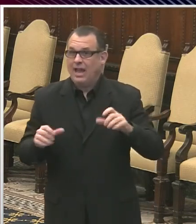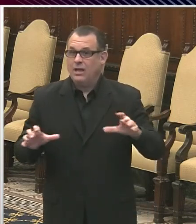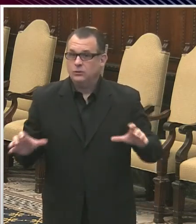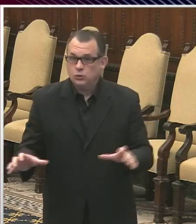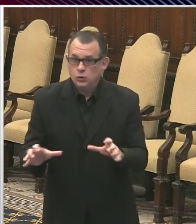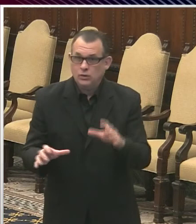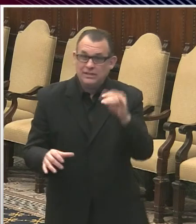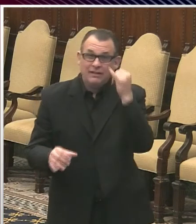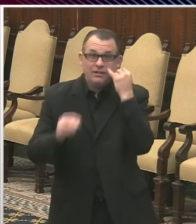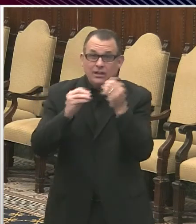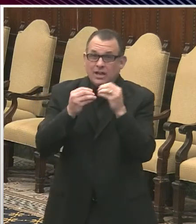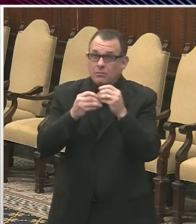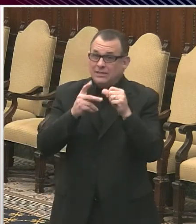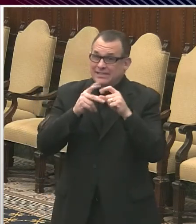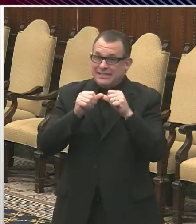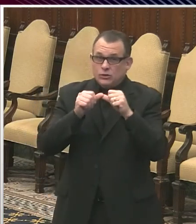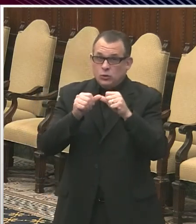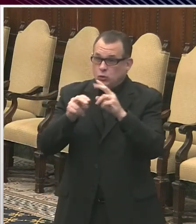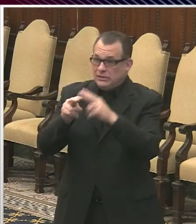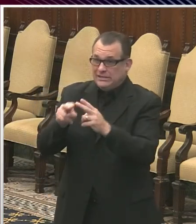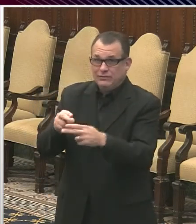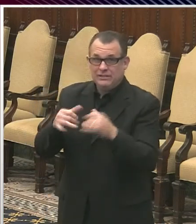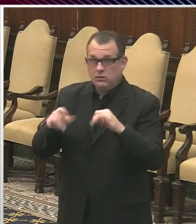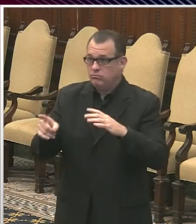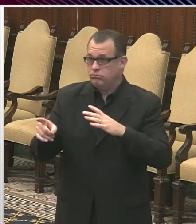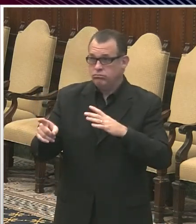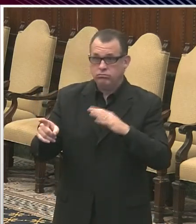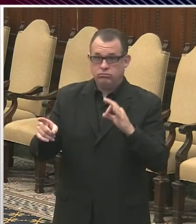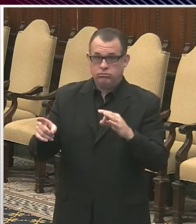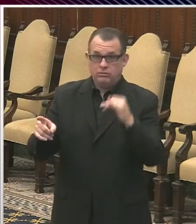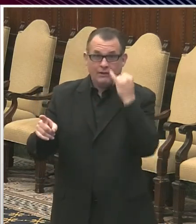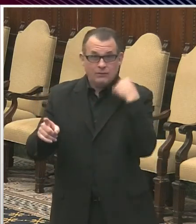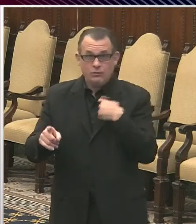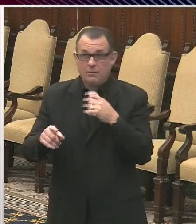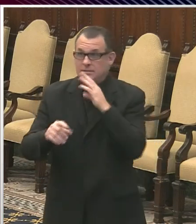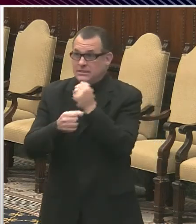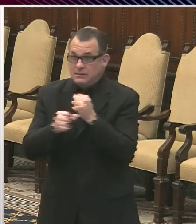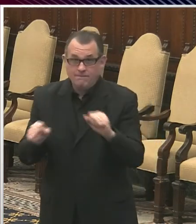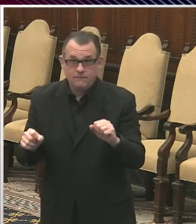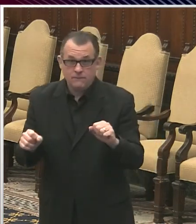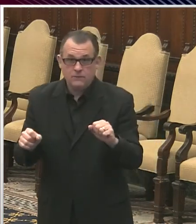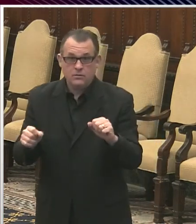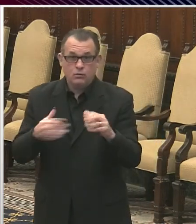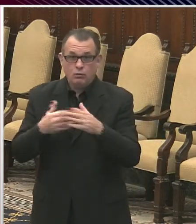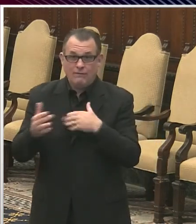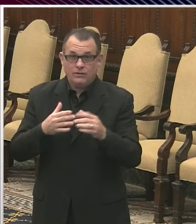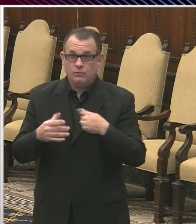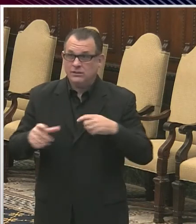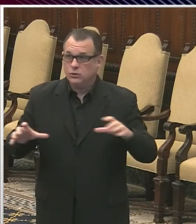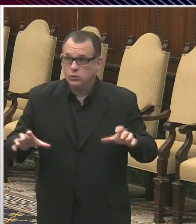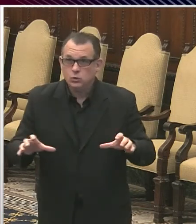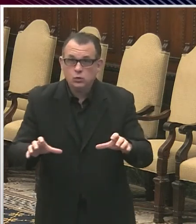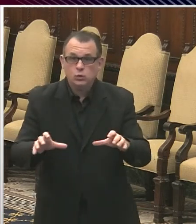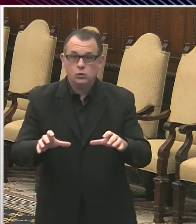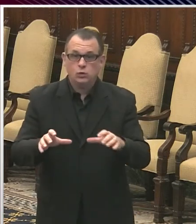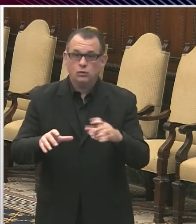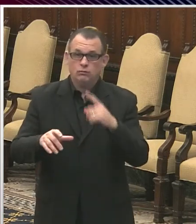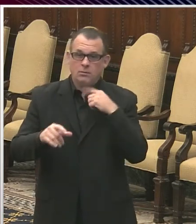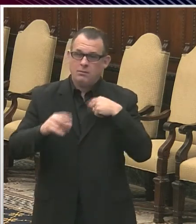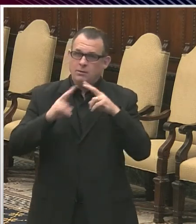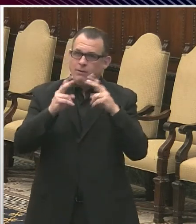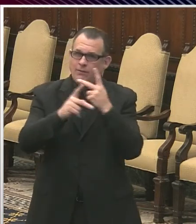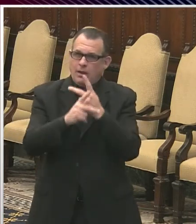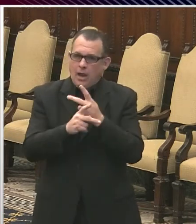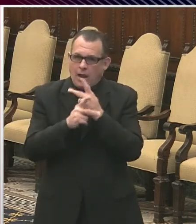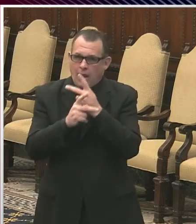rates continue to go down, there may be things that Philadelphia can do safely. I think whatever we do, we want to be very careful about it, very gradual